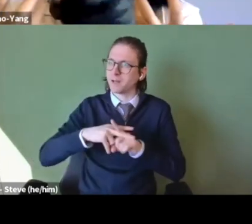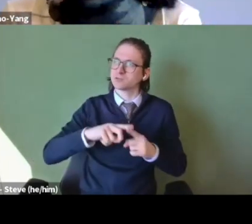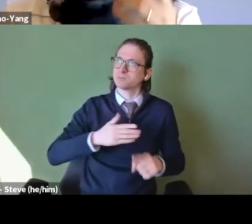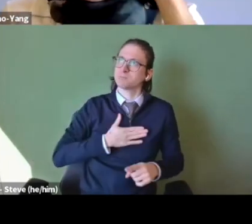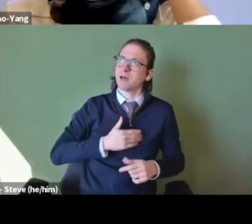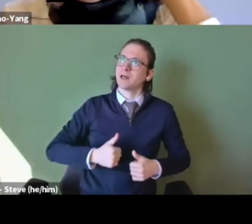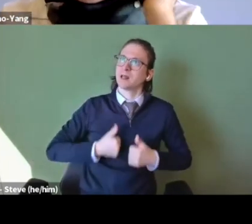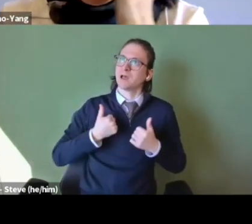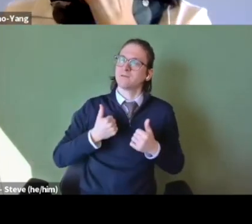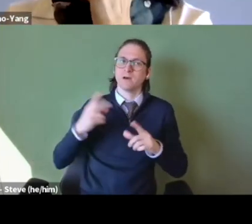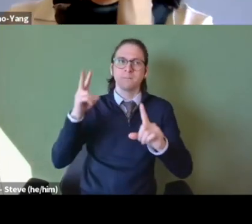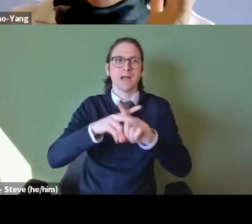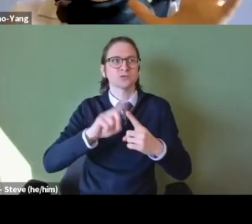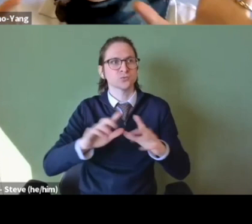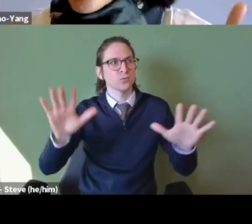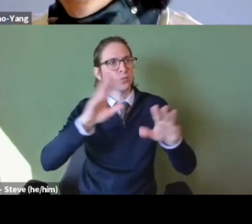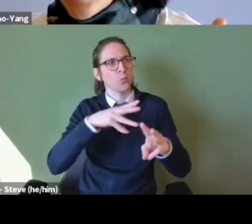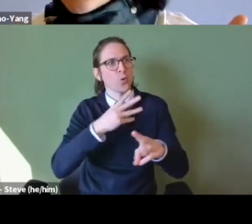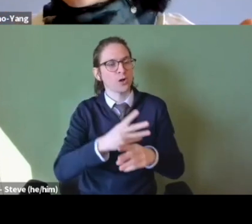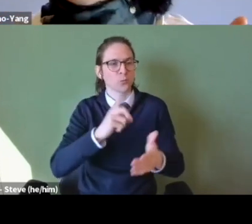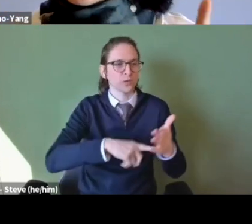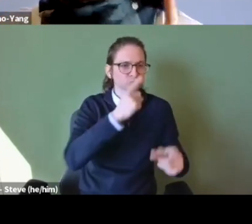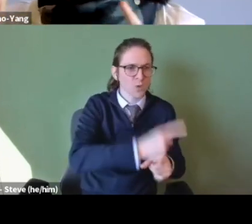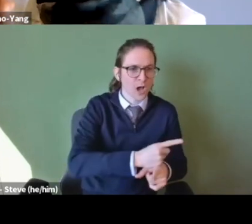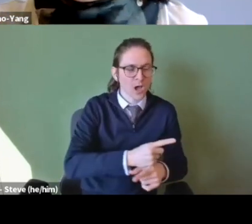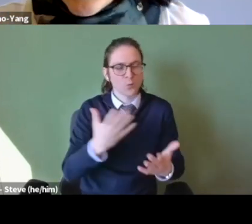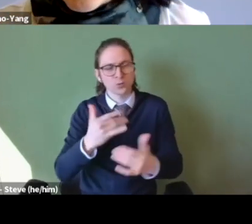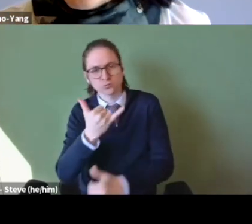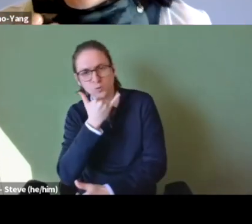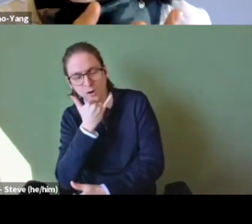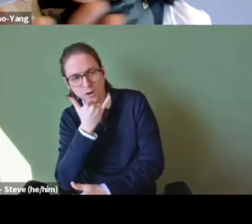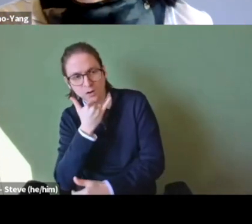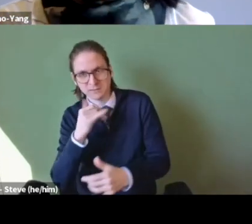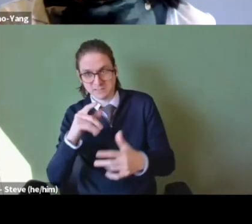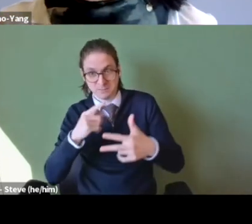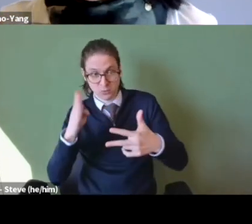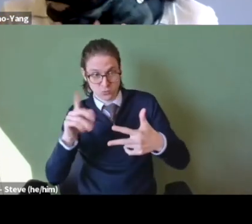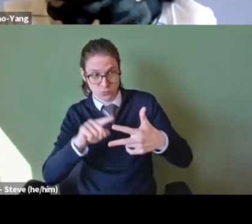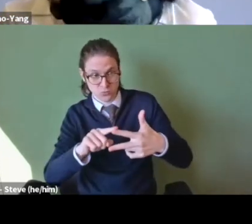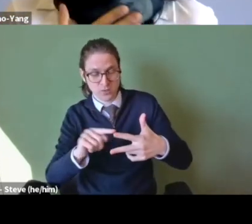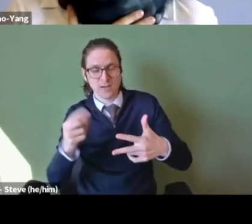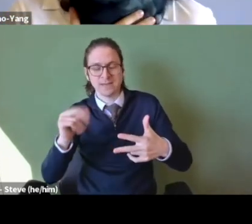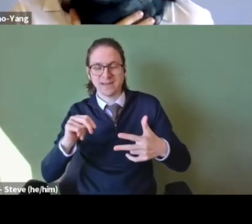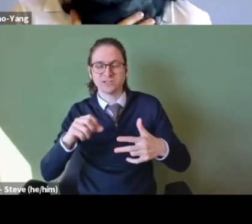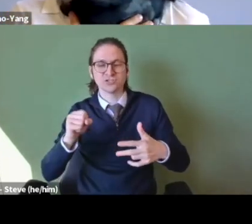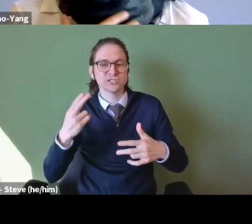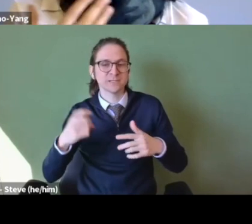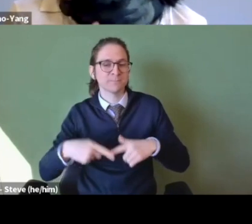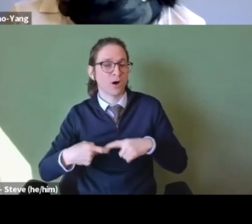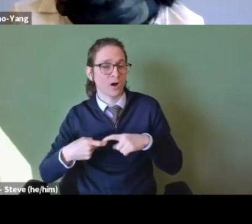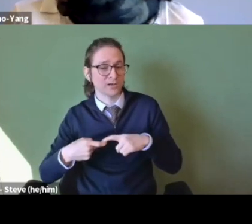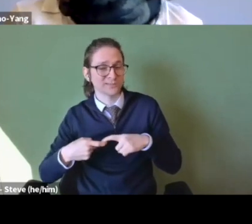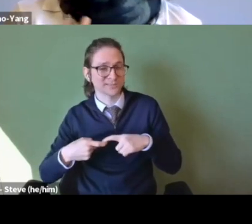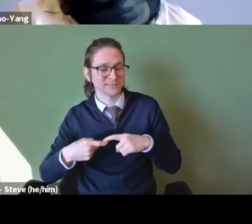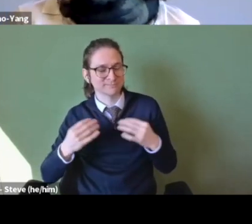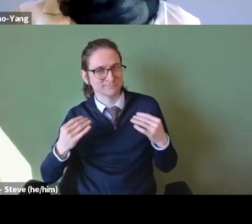I think, what she means. And then she pauses and she comes back, and the stuff in green is about that own person. It